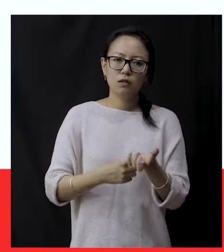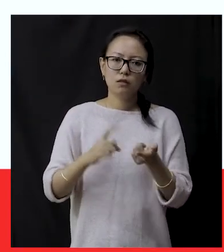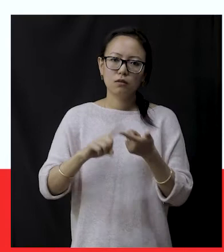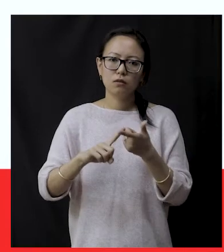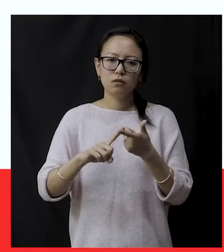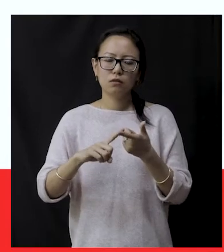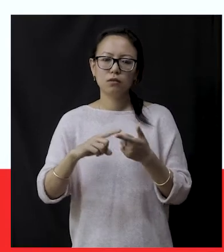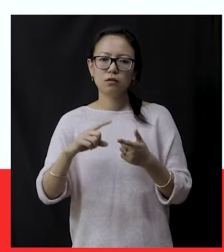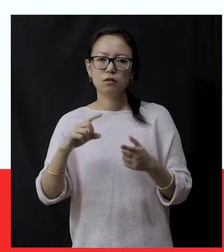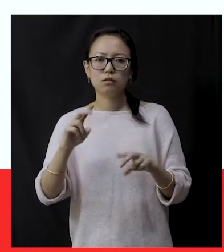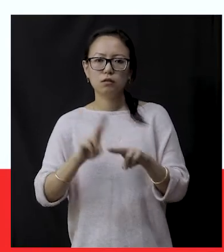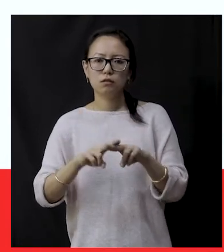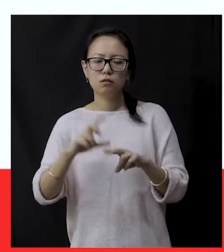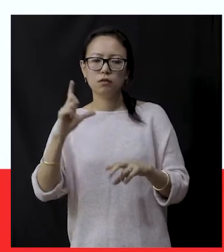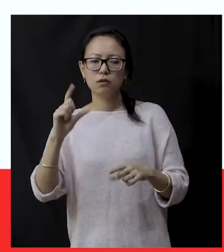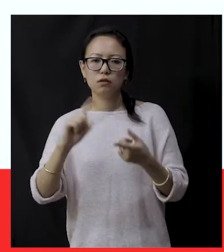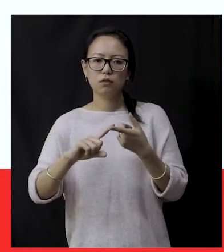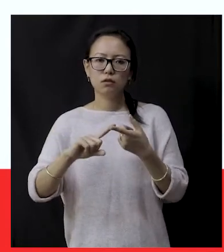Now